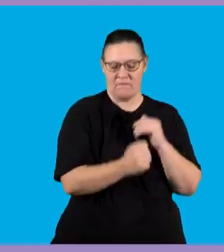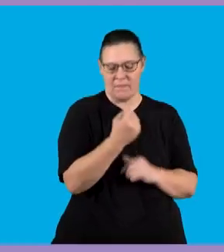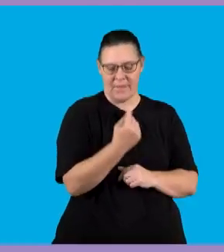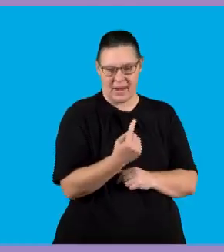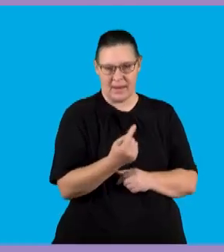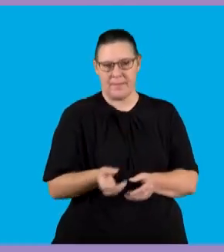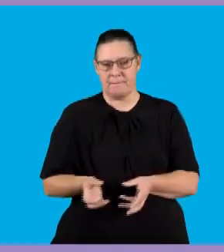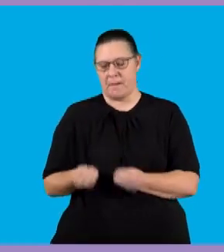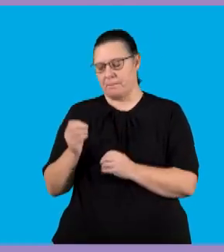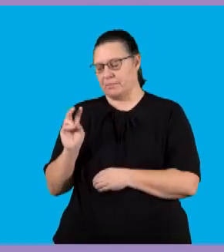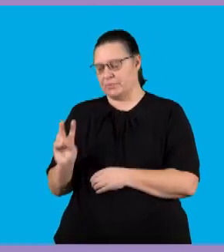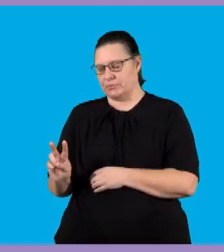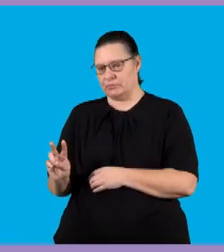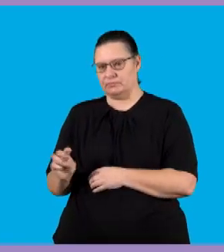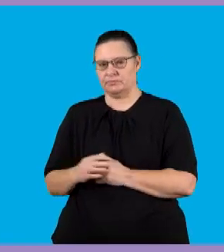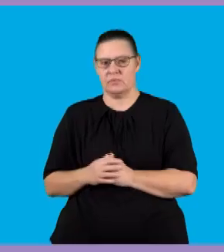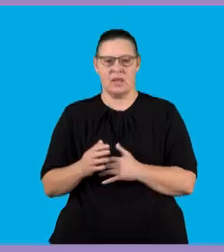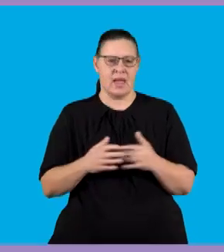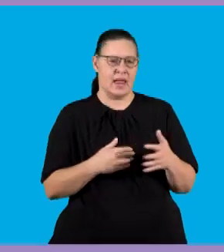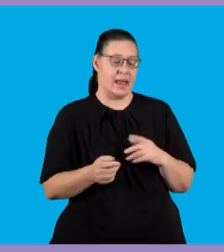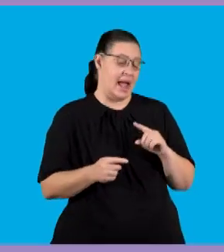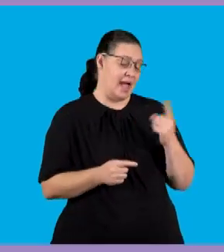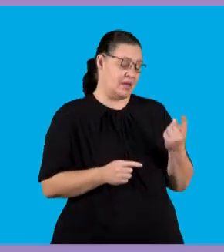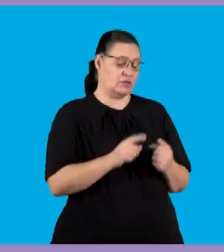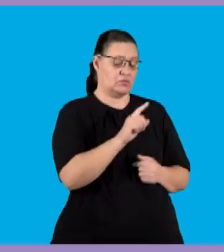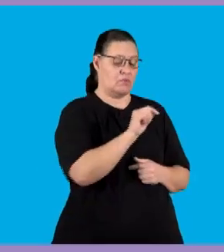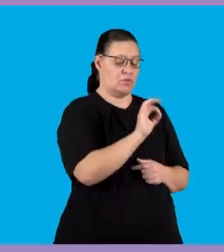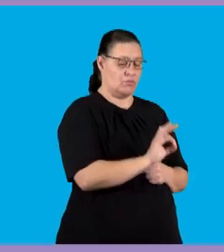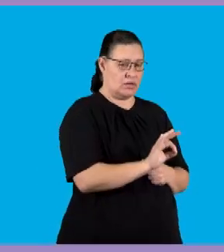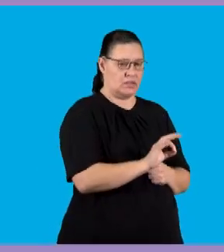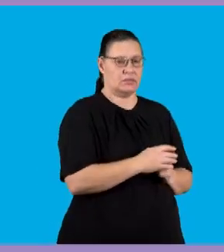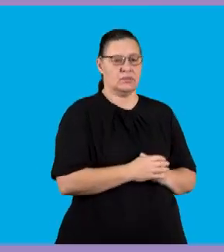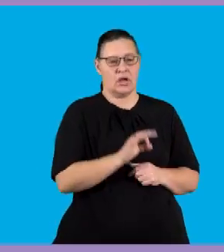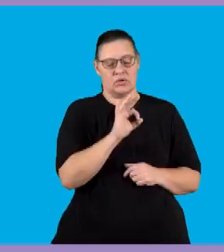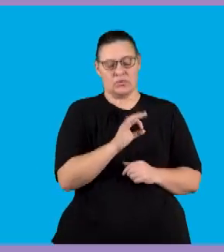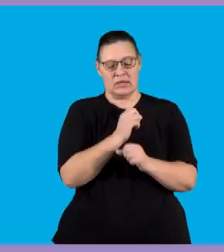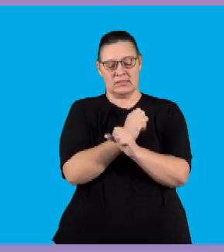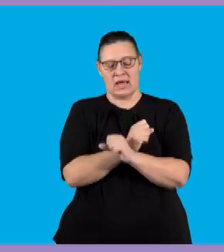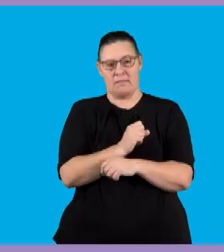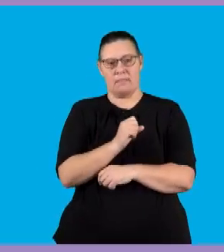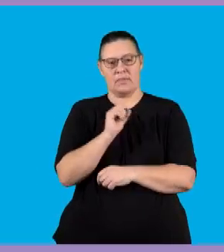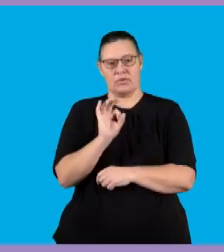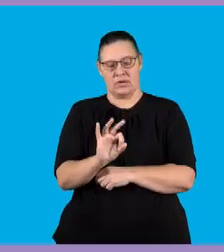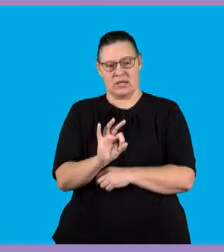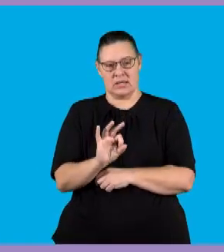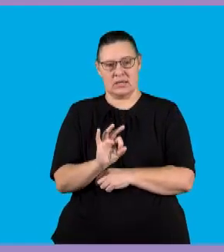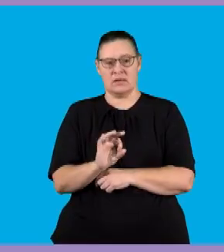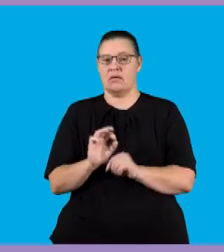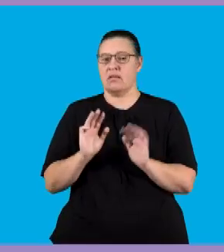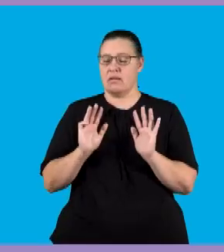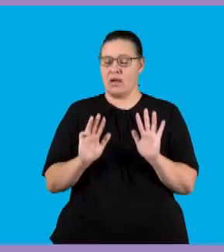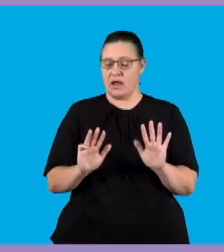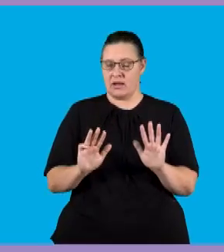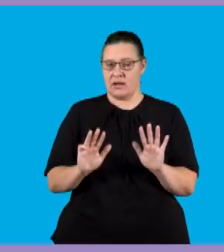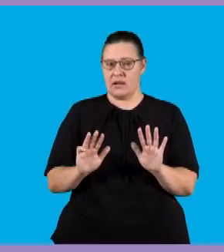We subtract 1, we are going to get 2. If we take any other term, I'm going to take the third term. We're going to say 3